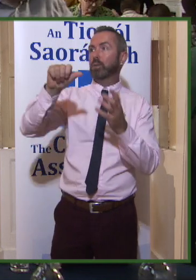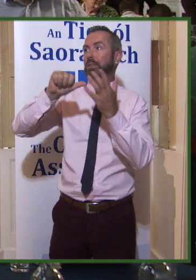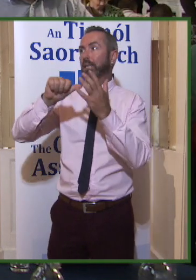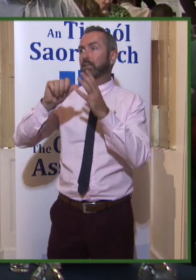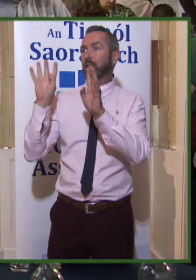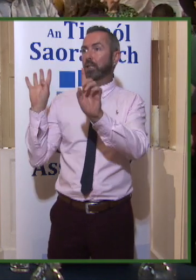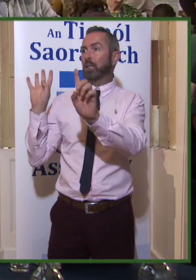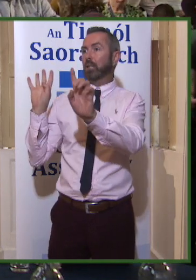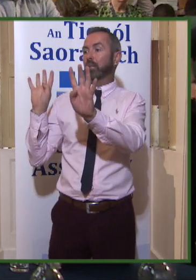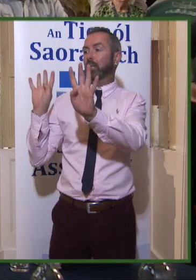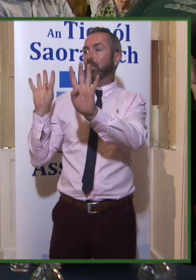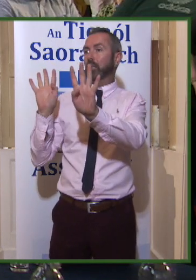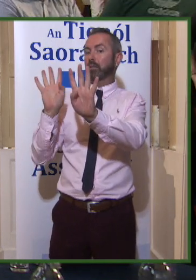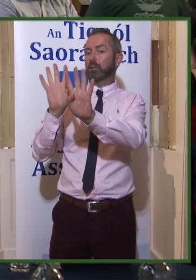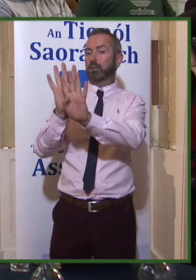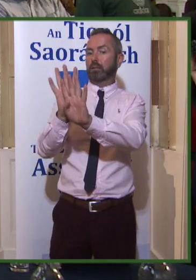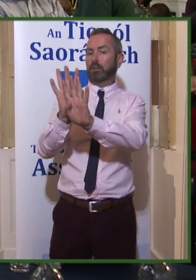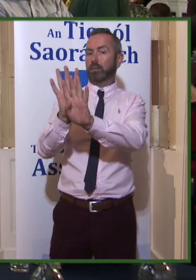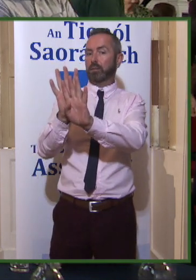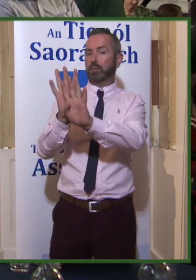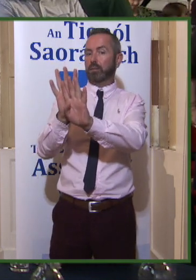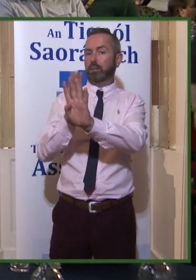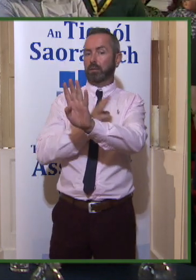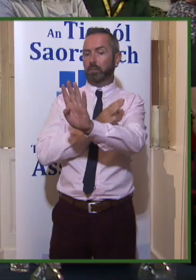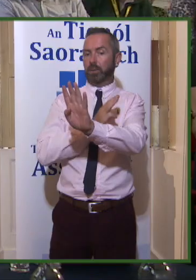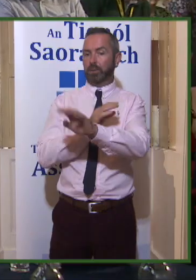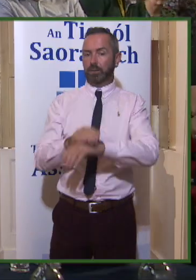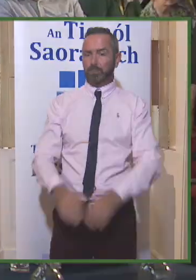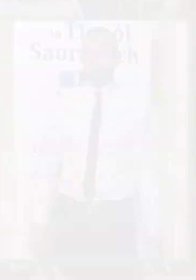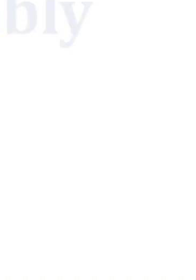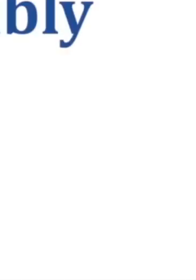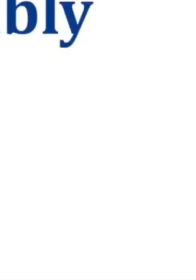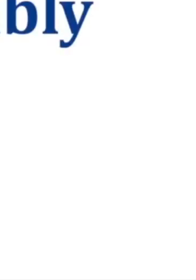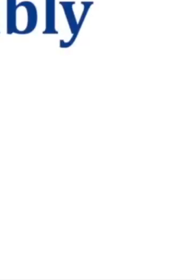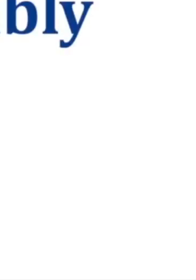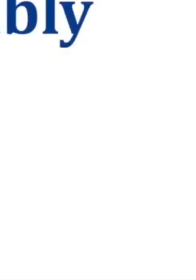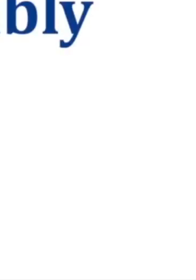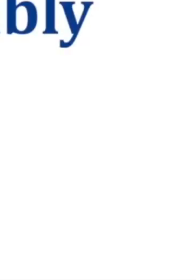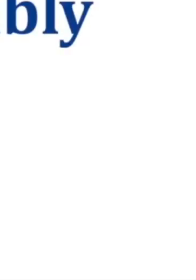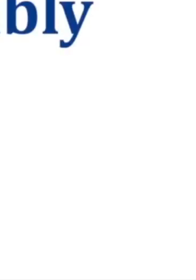come and kind of stand in between the tables.